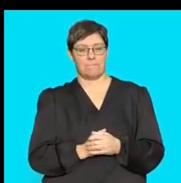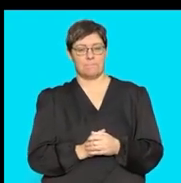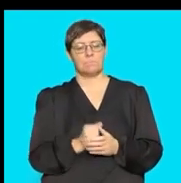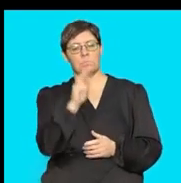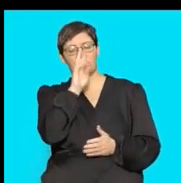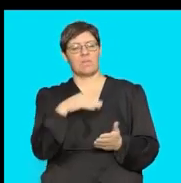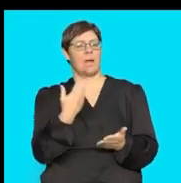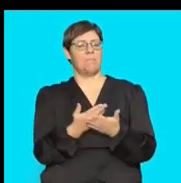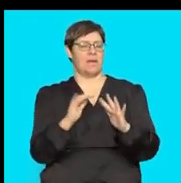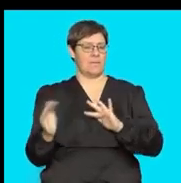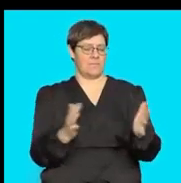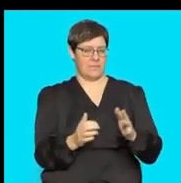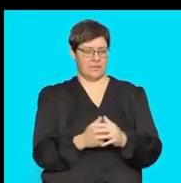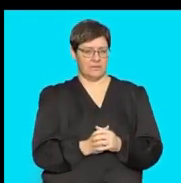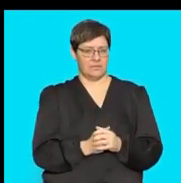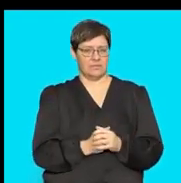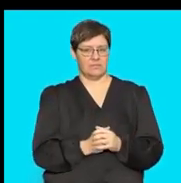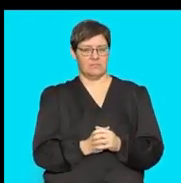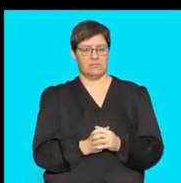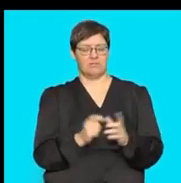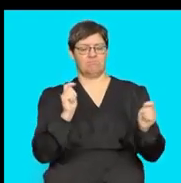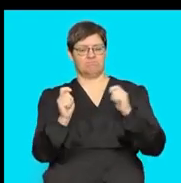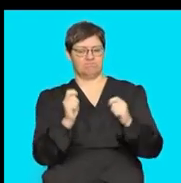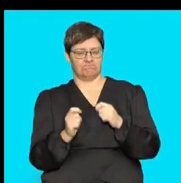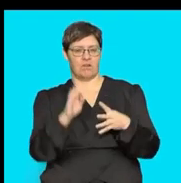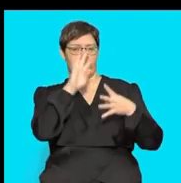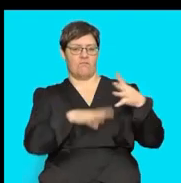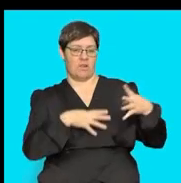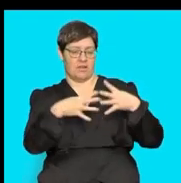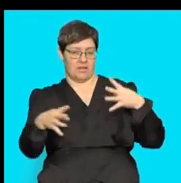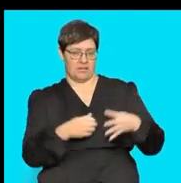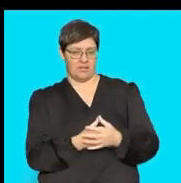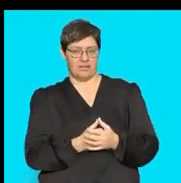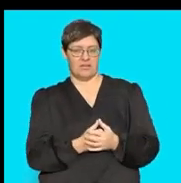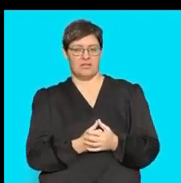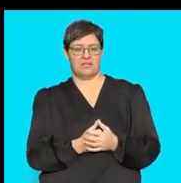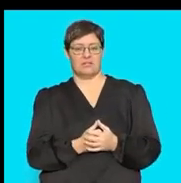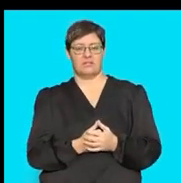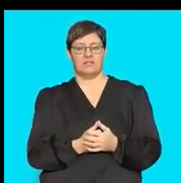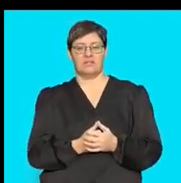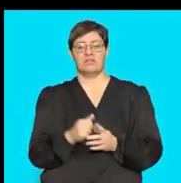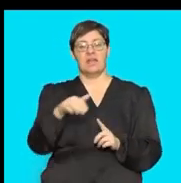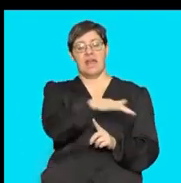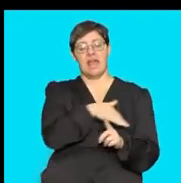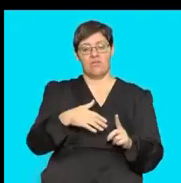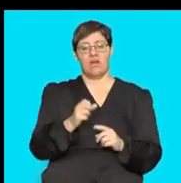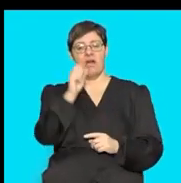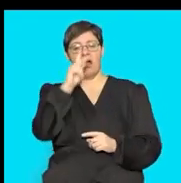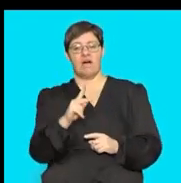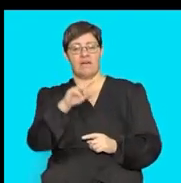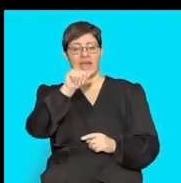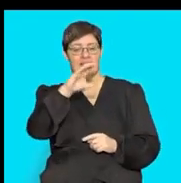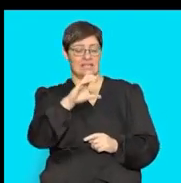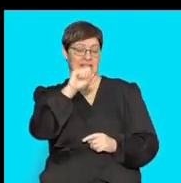Let's see how we're going to apply it by substituting it into the formula. So area equals to